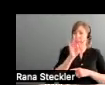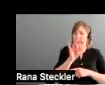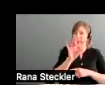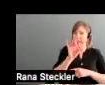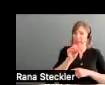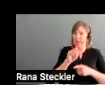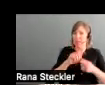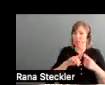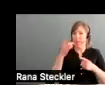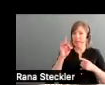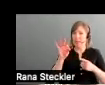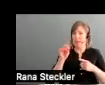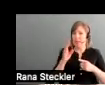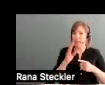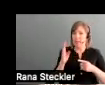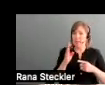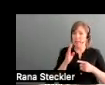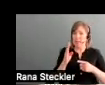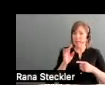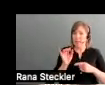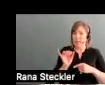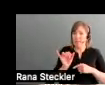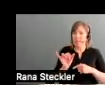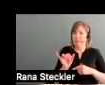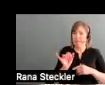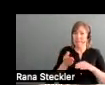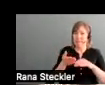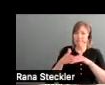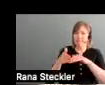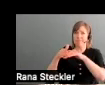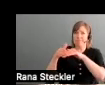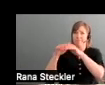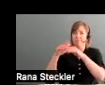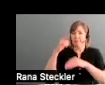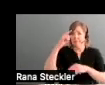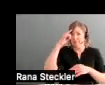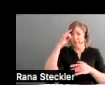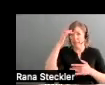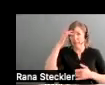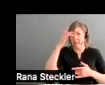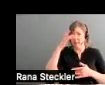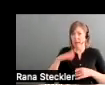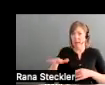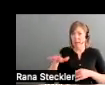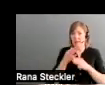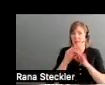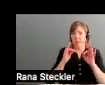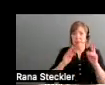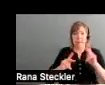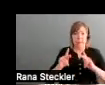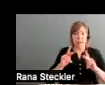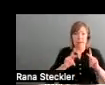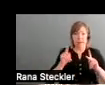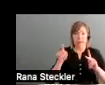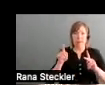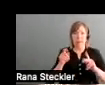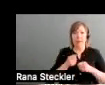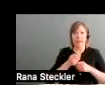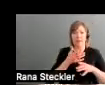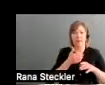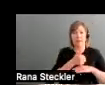they attributed these rising rates of mental illness among freed people. They attributed it to